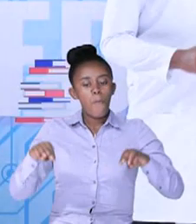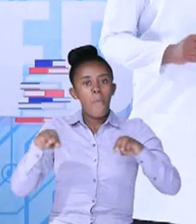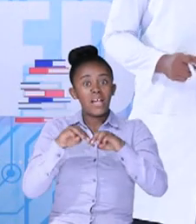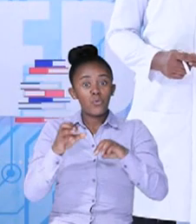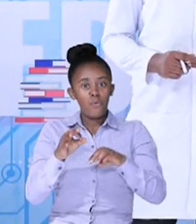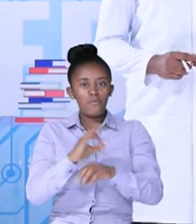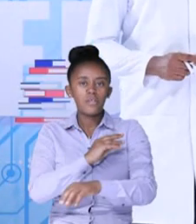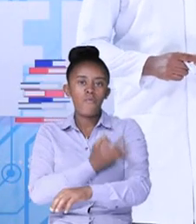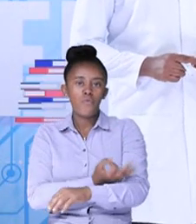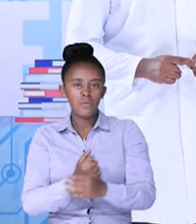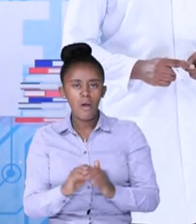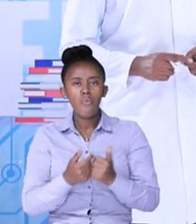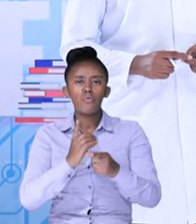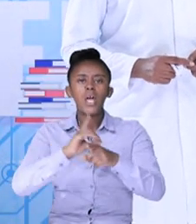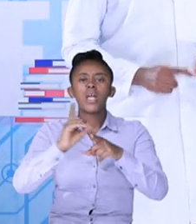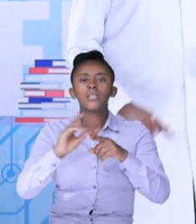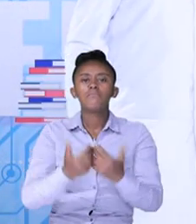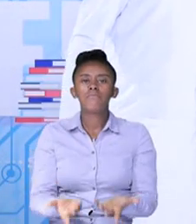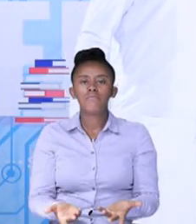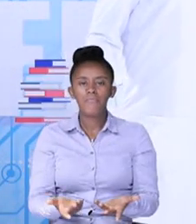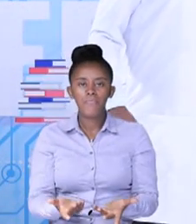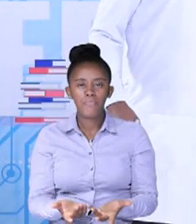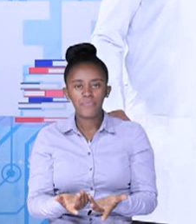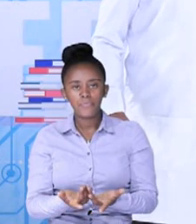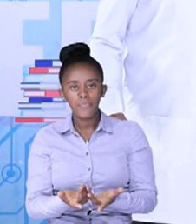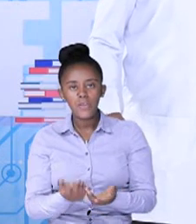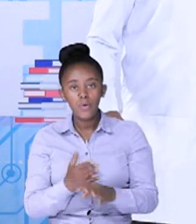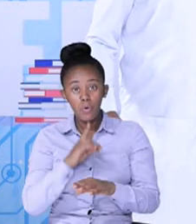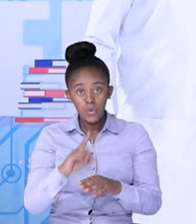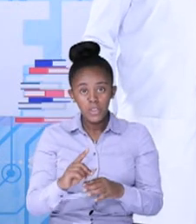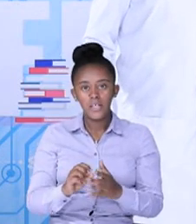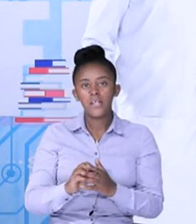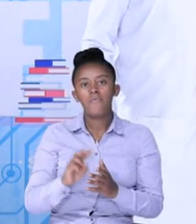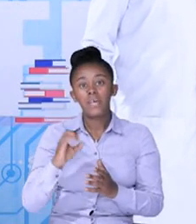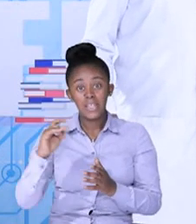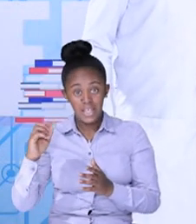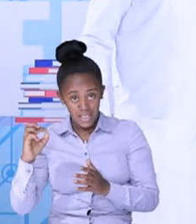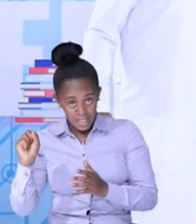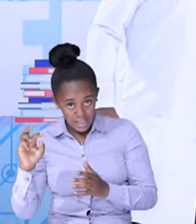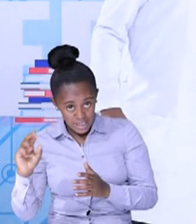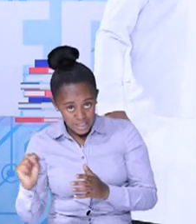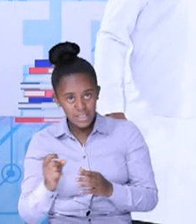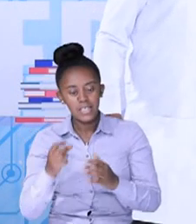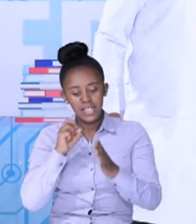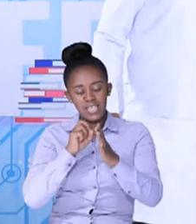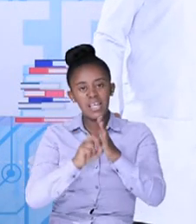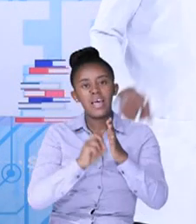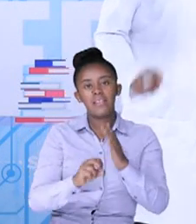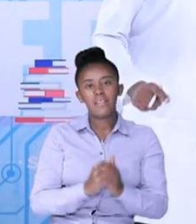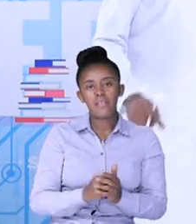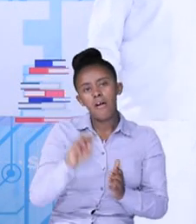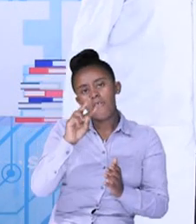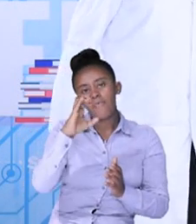force. How do we determine the direction? Well, from cross vectors, you already knew that the resultant